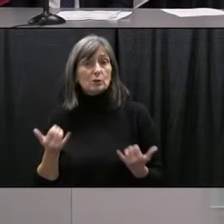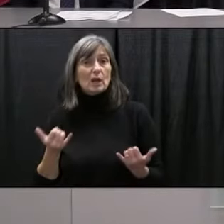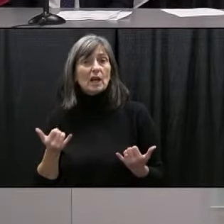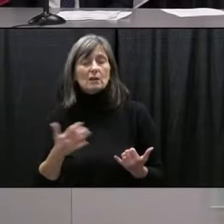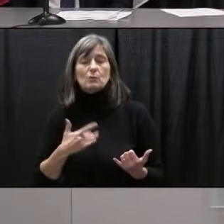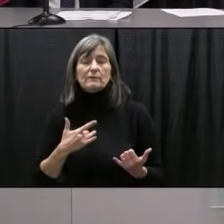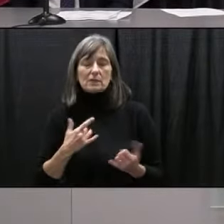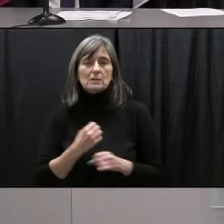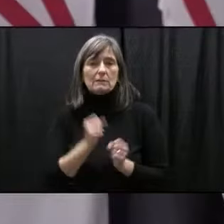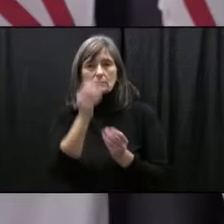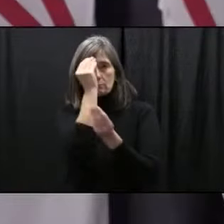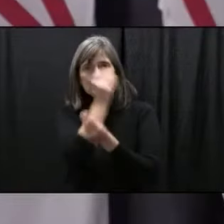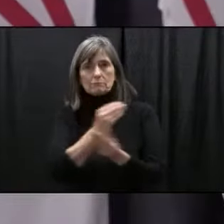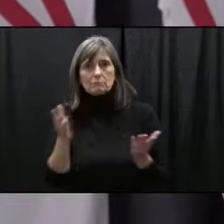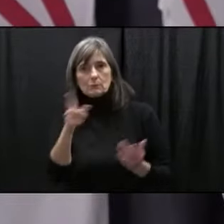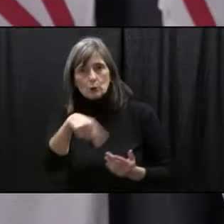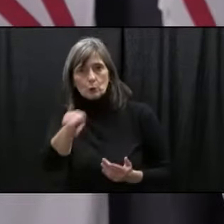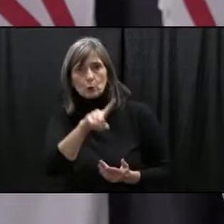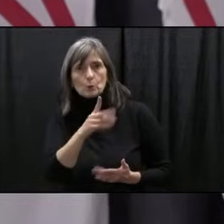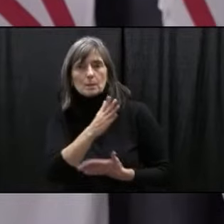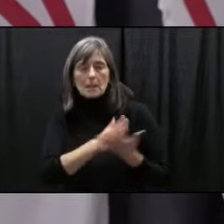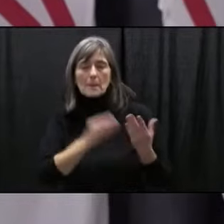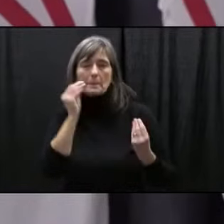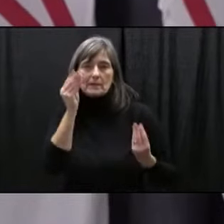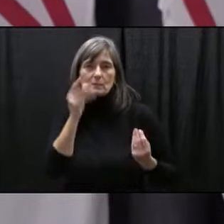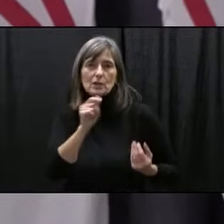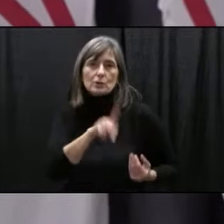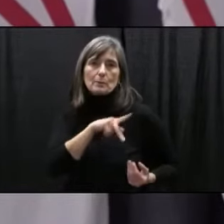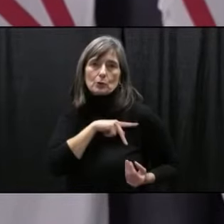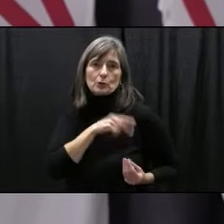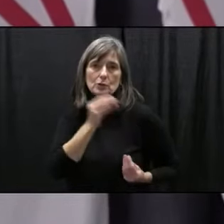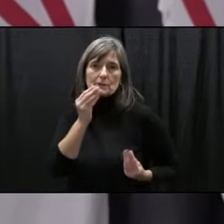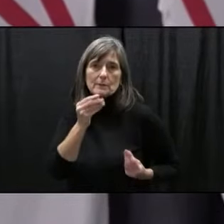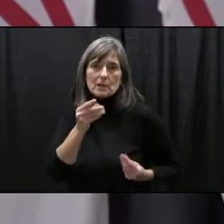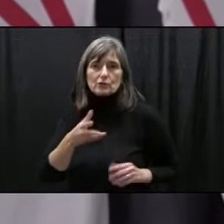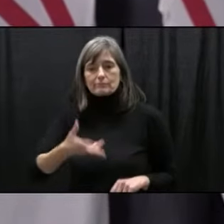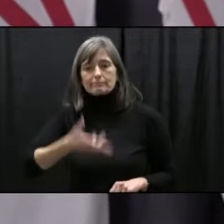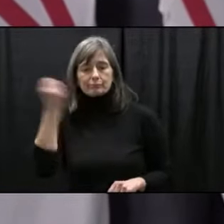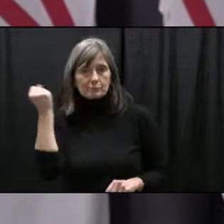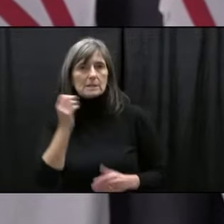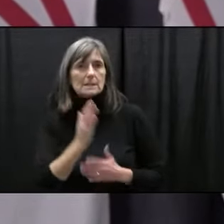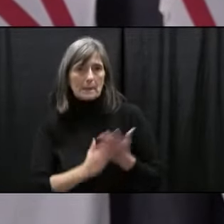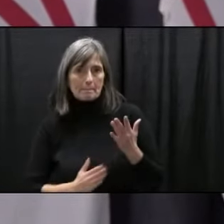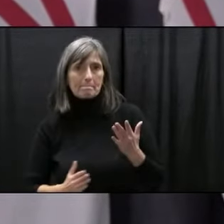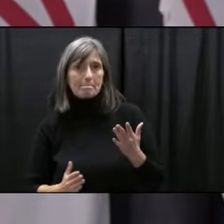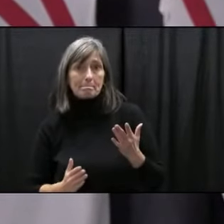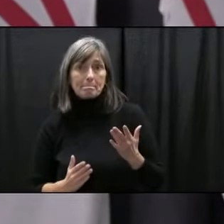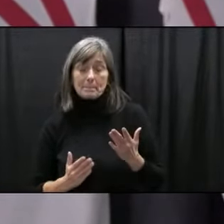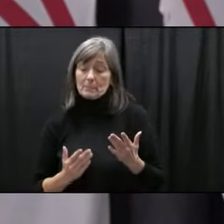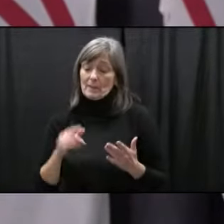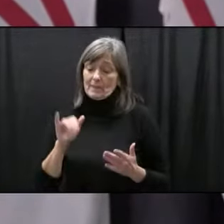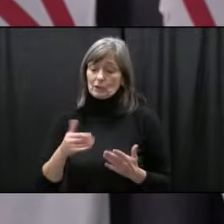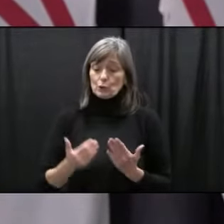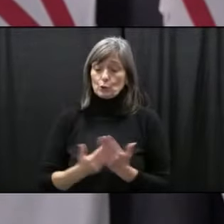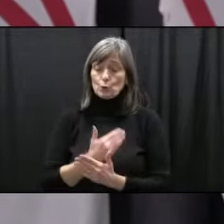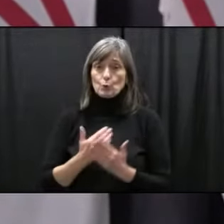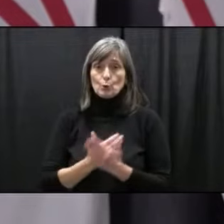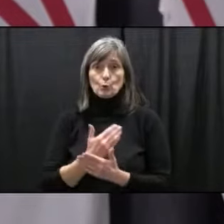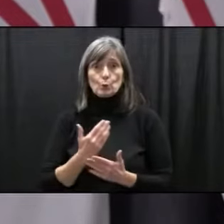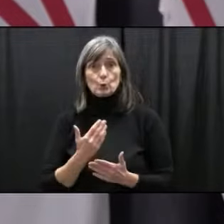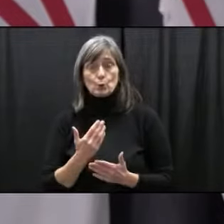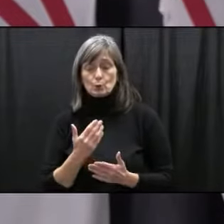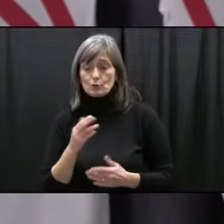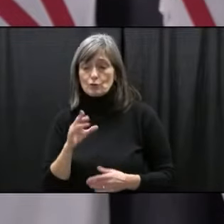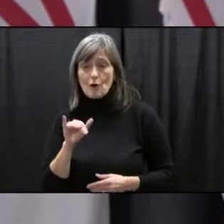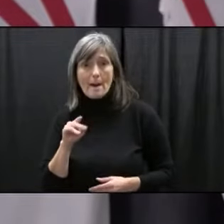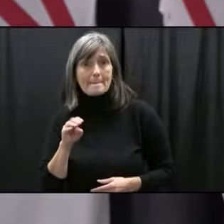to disclose. But you know, this is a new area of crime, and we're taking the best advice